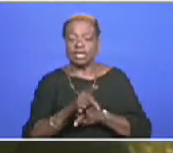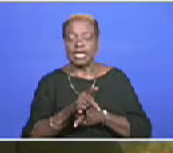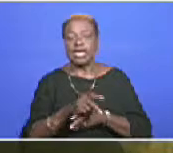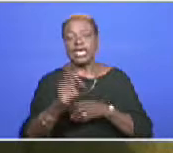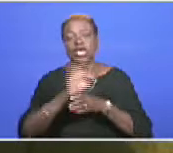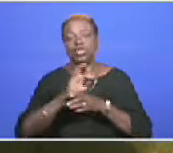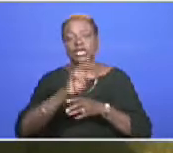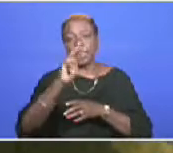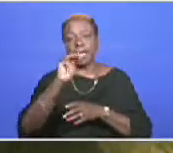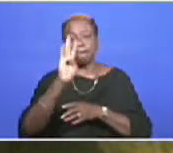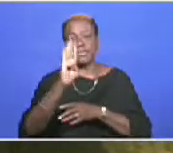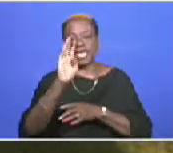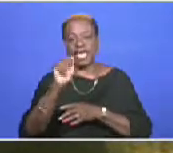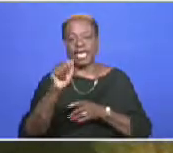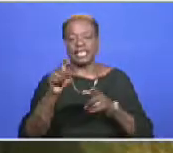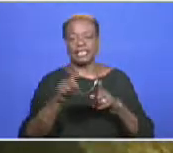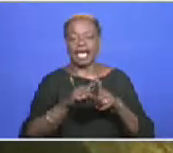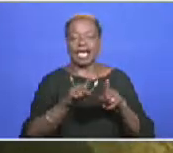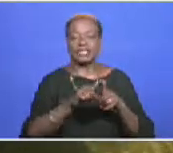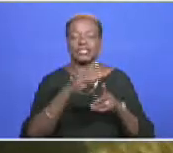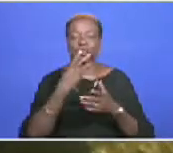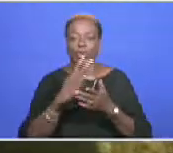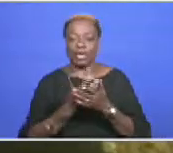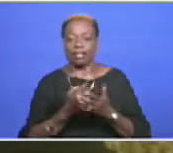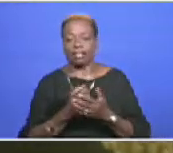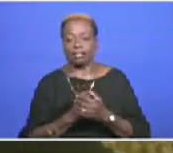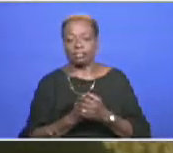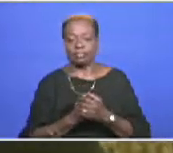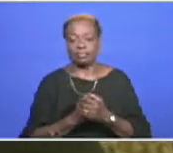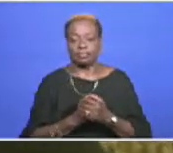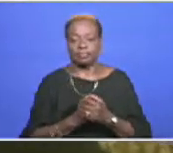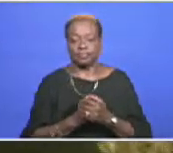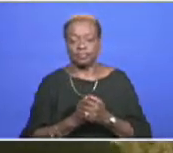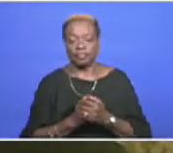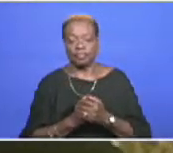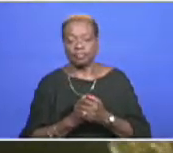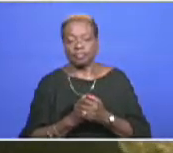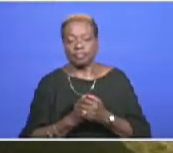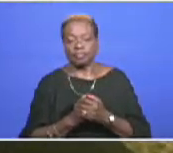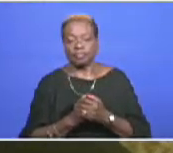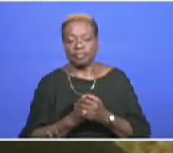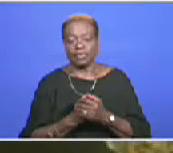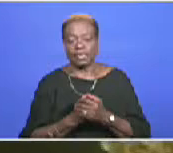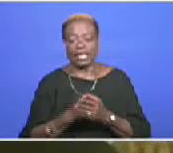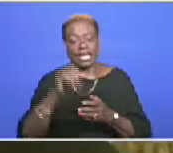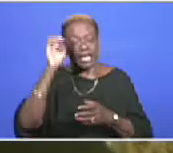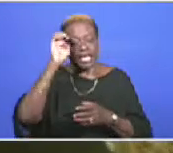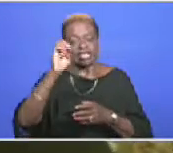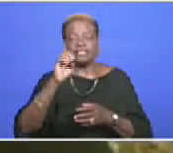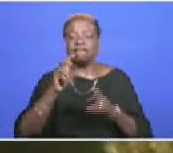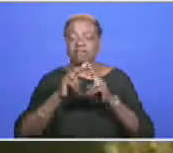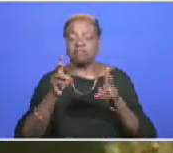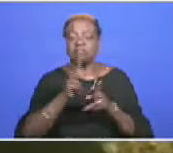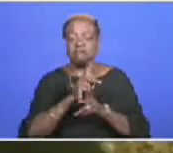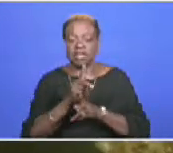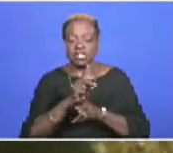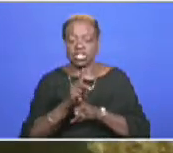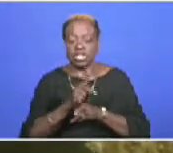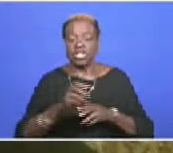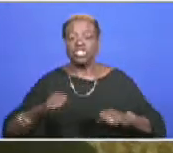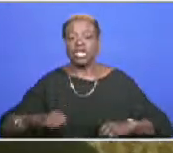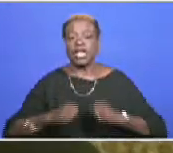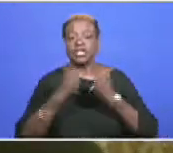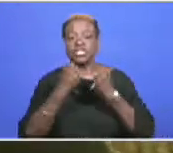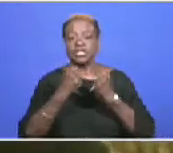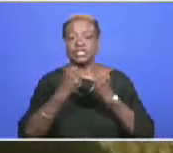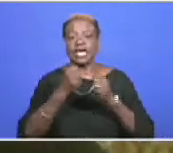well. So a lot of our offense all come from when he was with the Rockets, with the Bucks, and all the Spurs. And then he's just so professional, and he just challenges everybody every